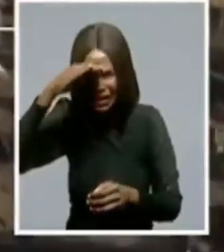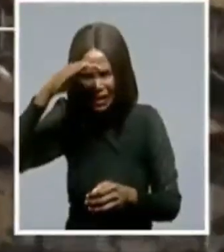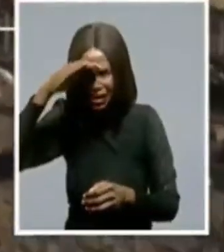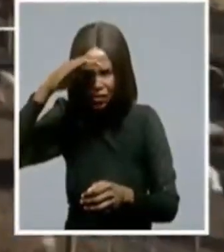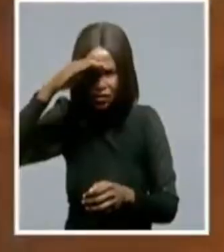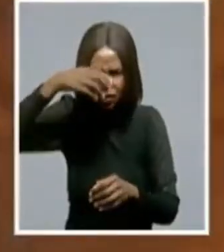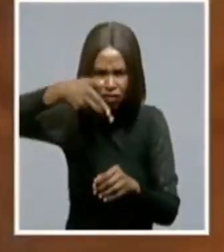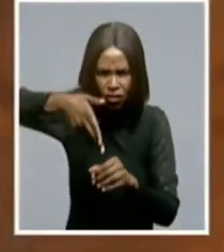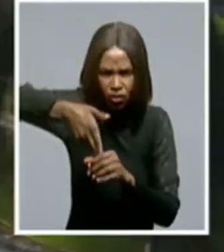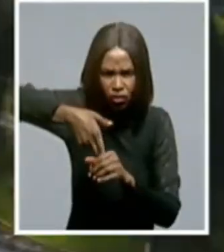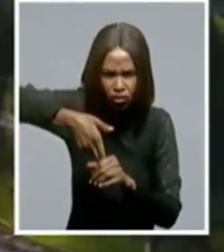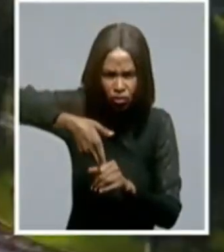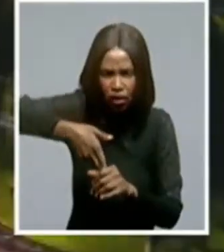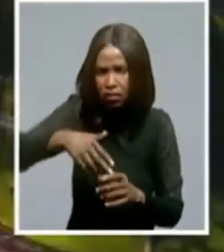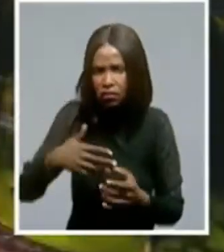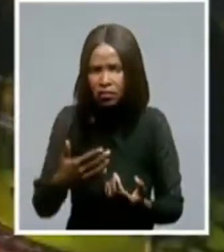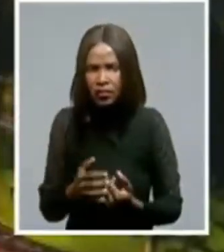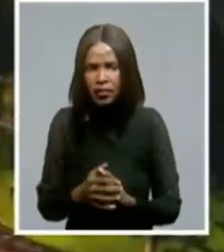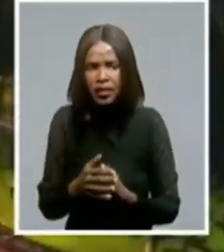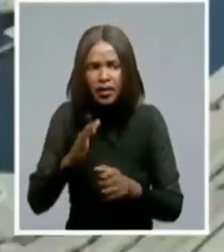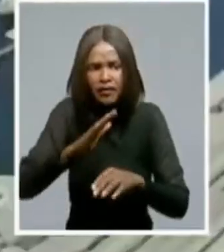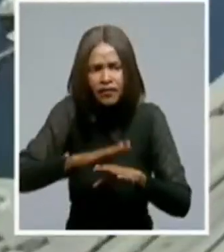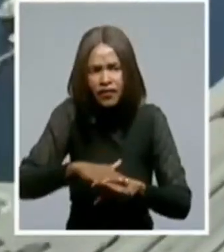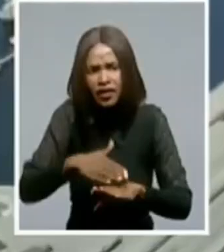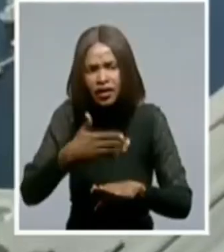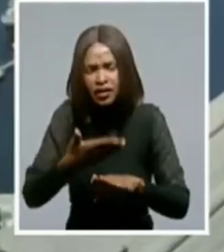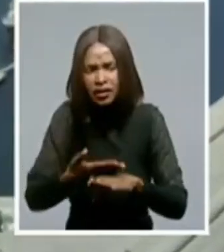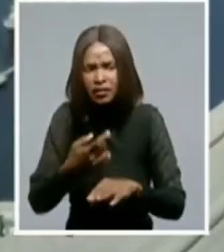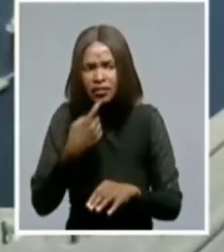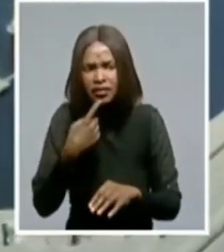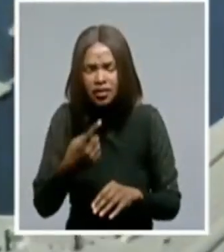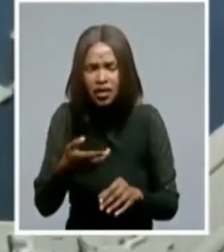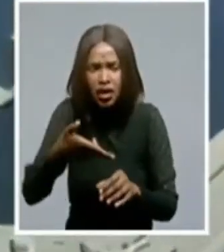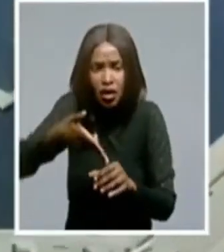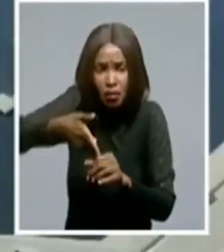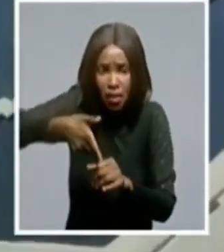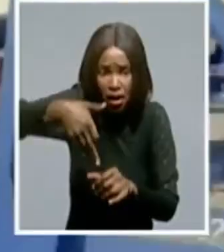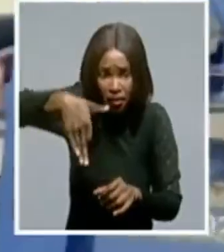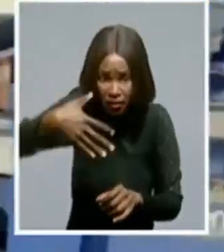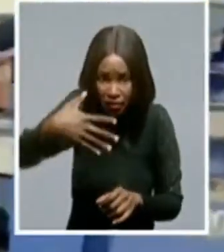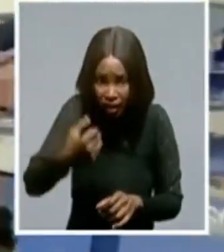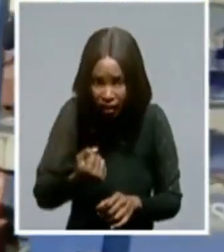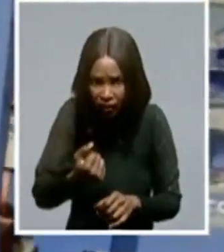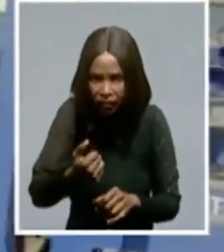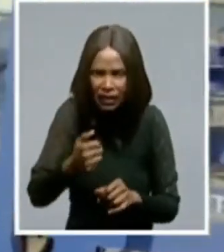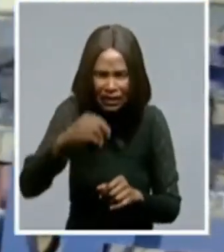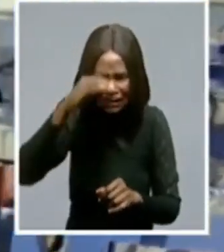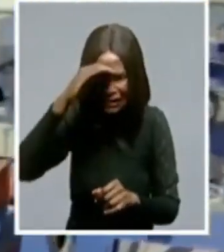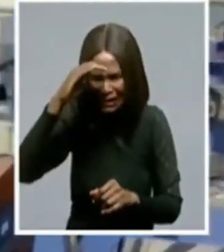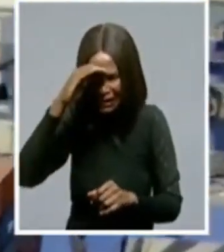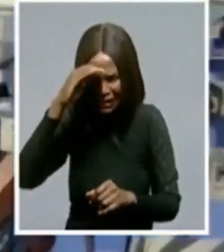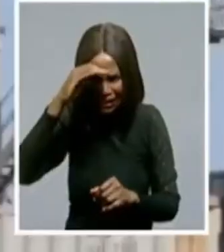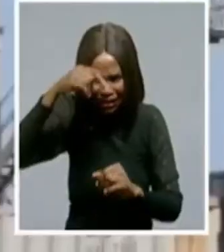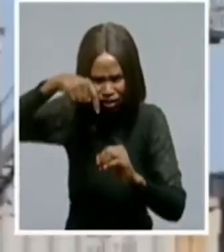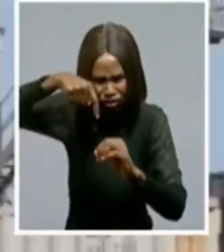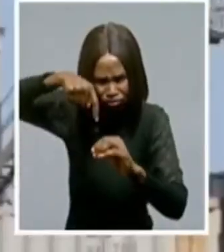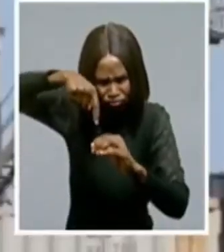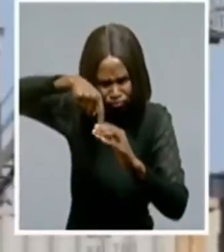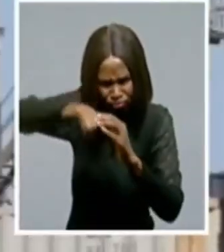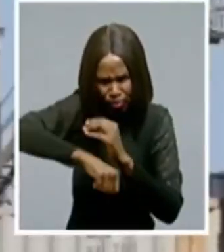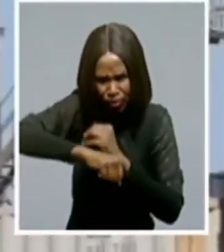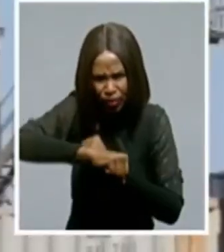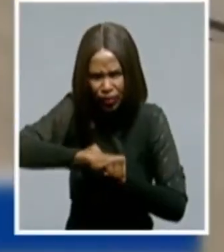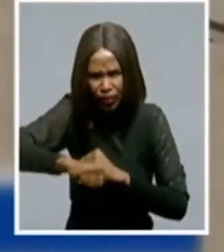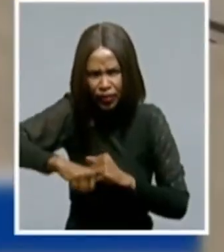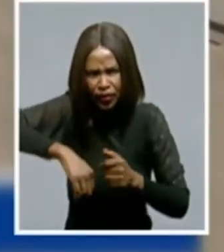phase, and they're looking at how well, what kind of oil potential do we have in Namibia. And what that really pushes is